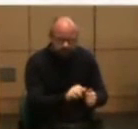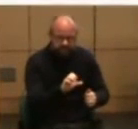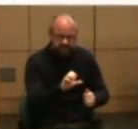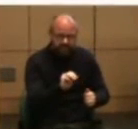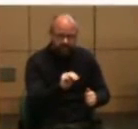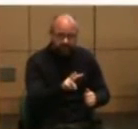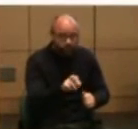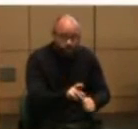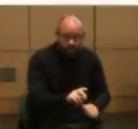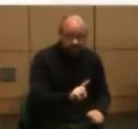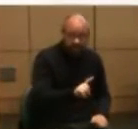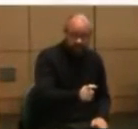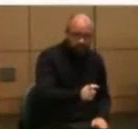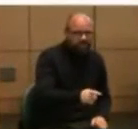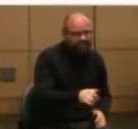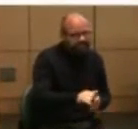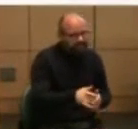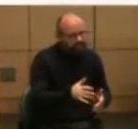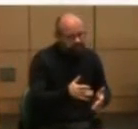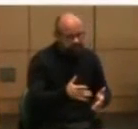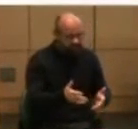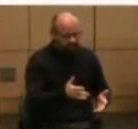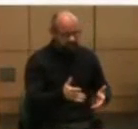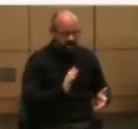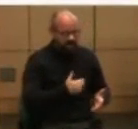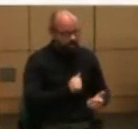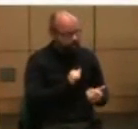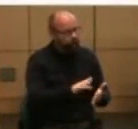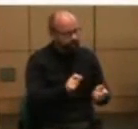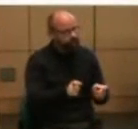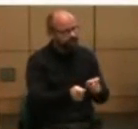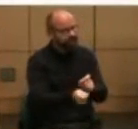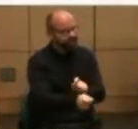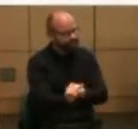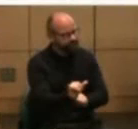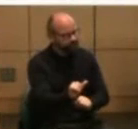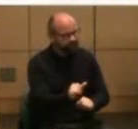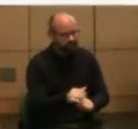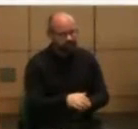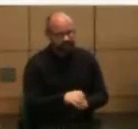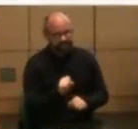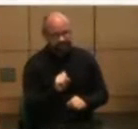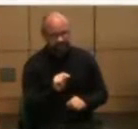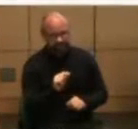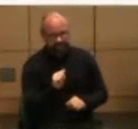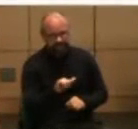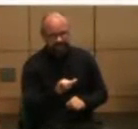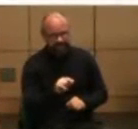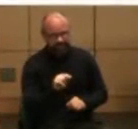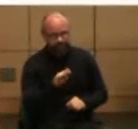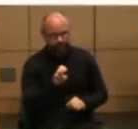even, is evolving. So you have to stay tuned. Sorry.